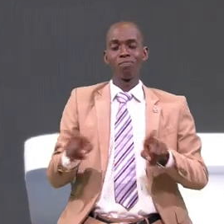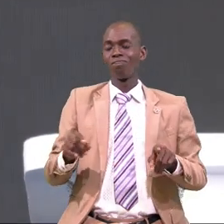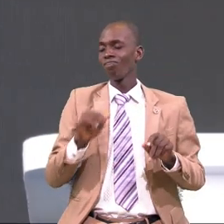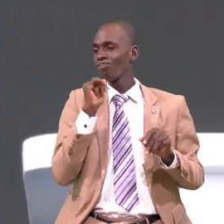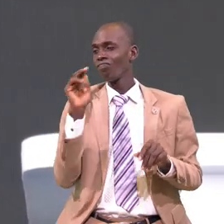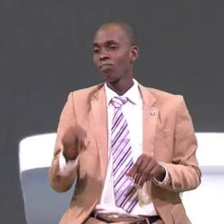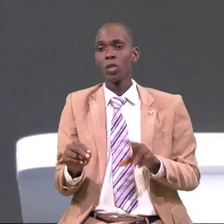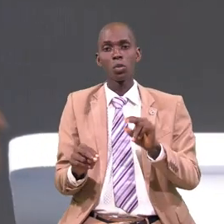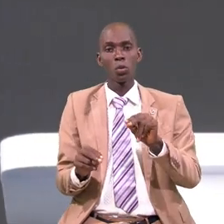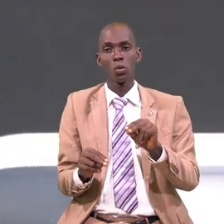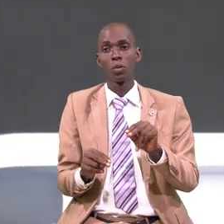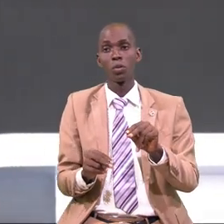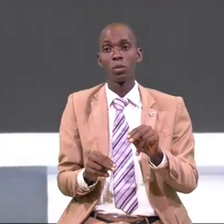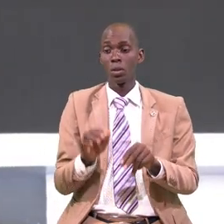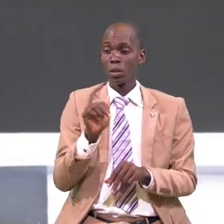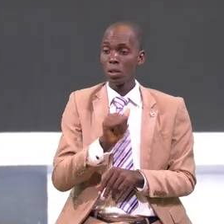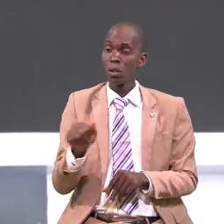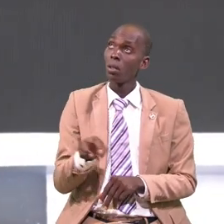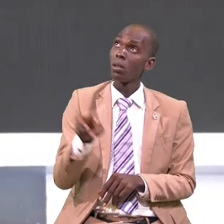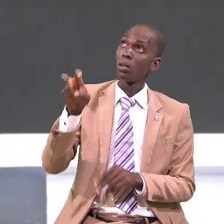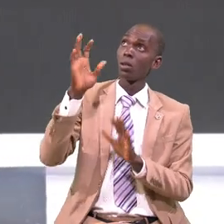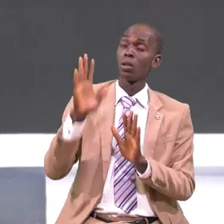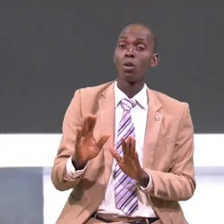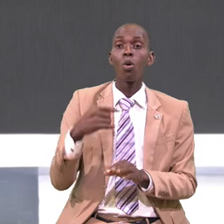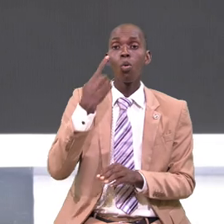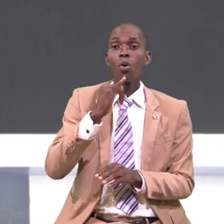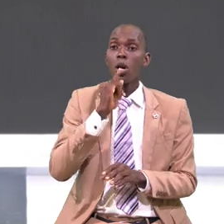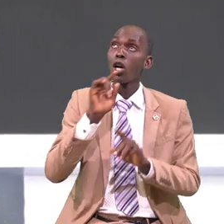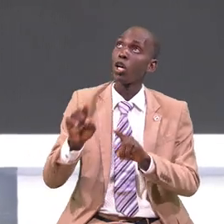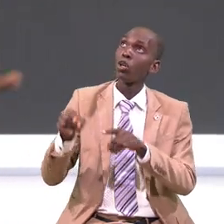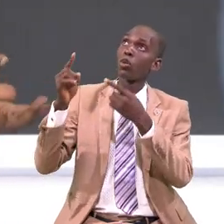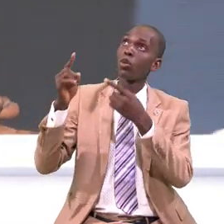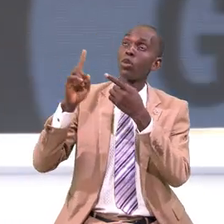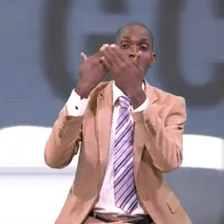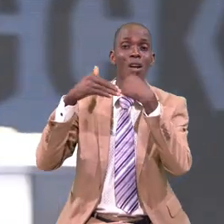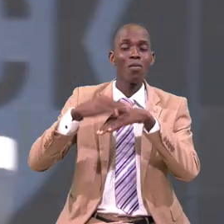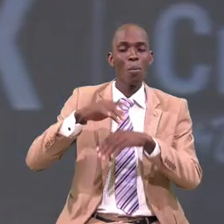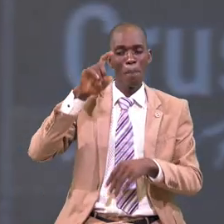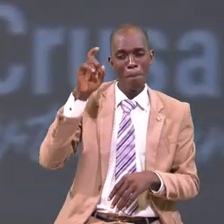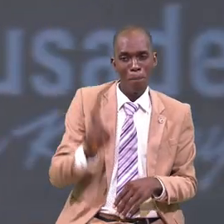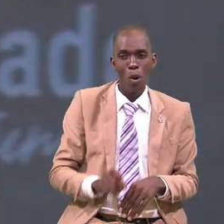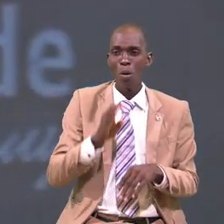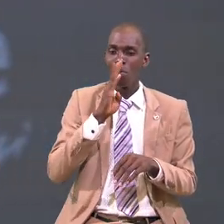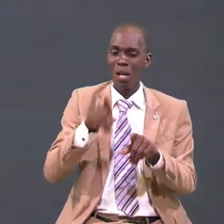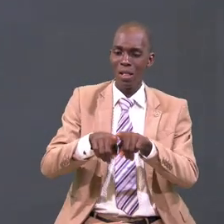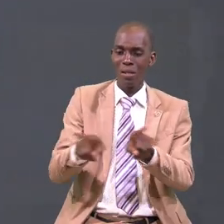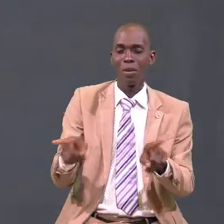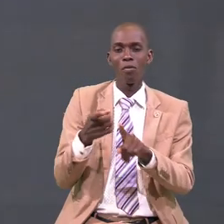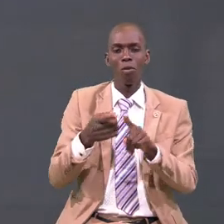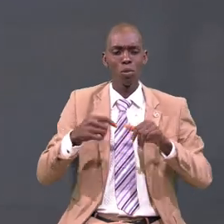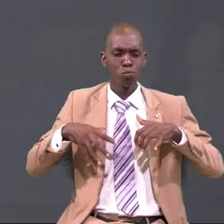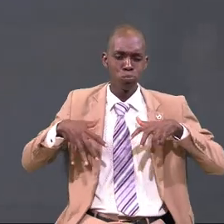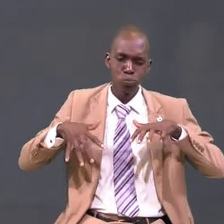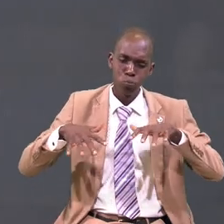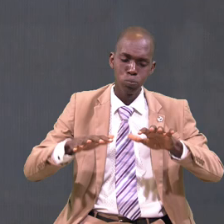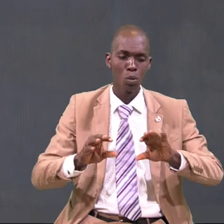A pilgrim, a traveler who is going to heaven has to be different from the multitude going to